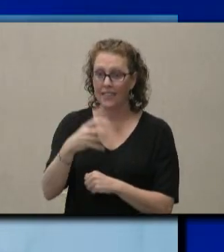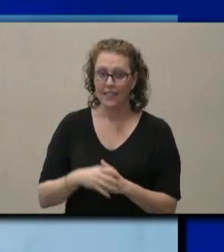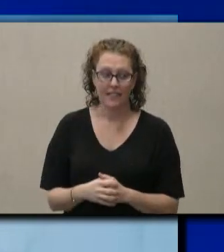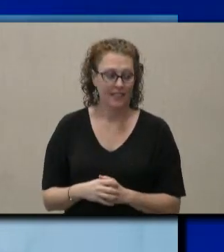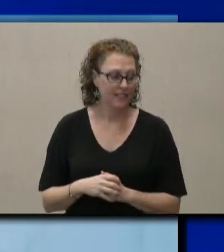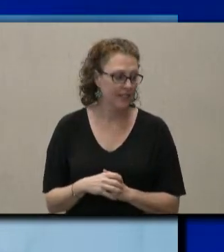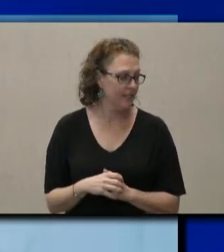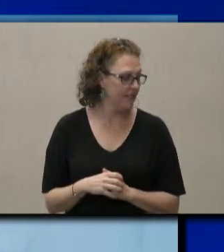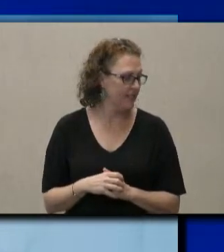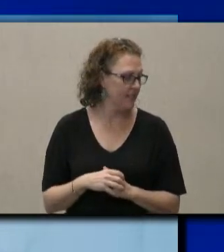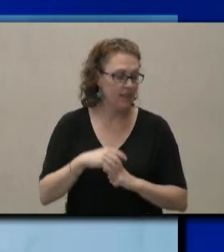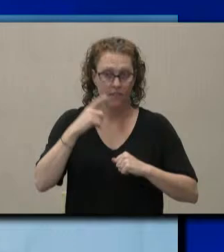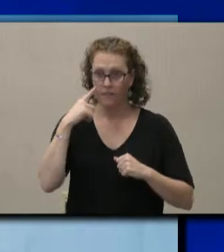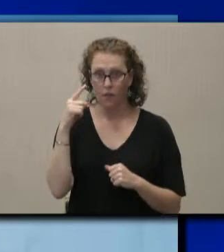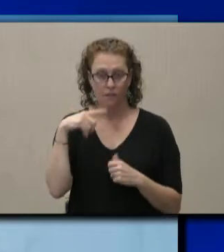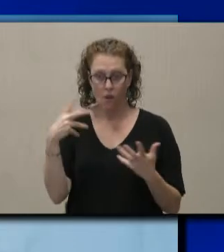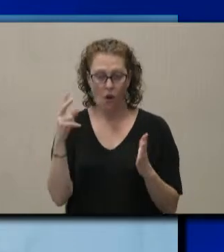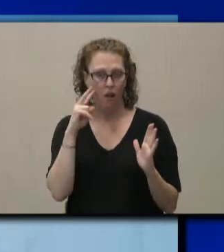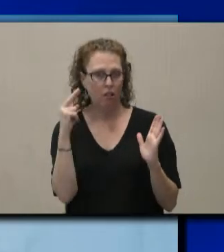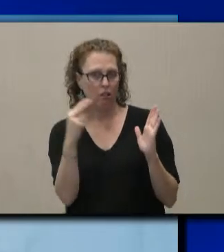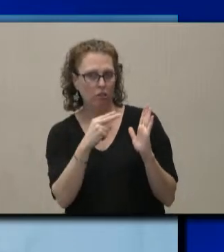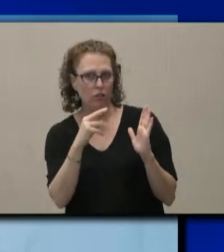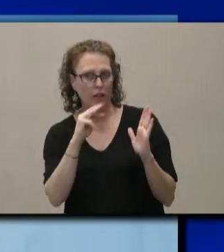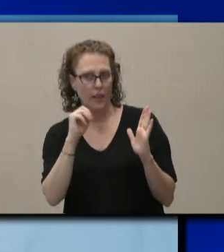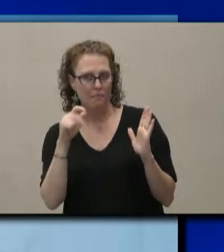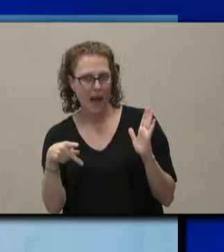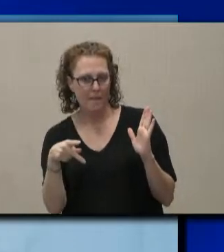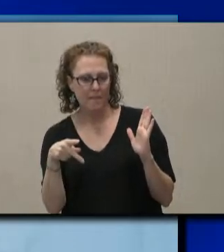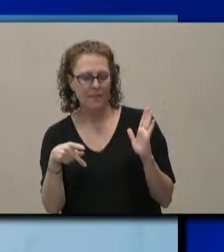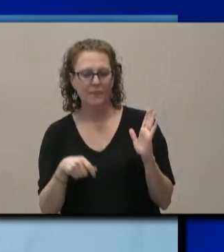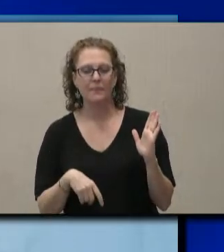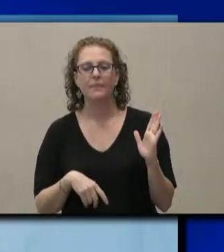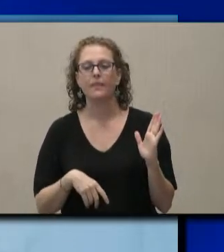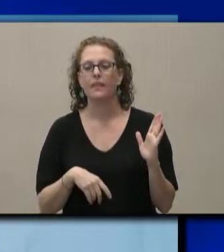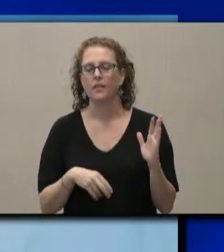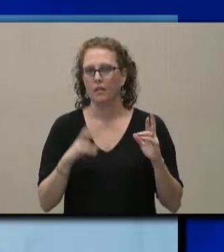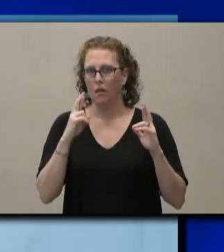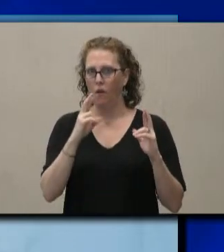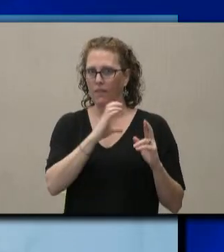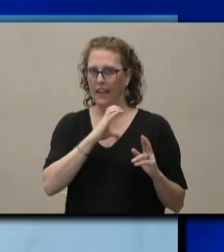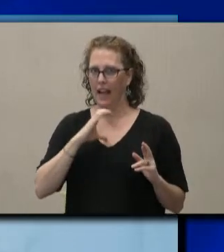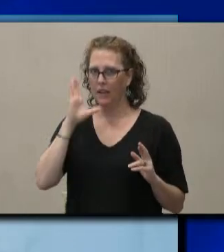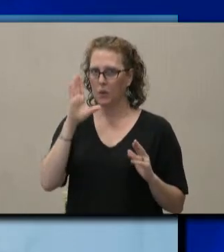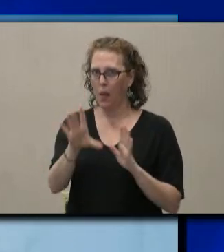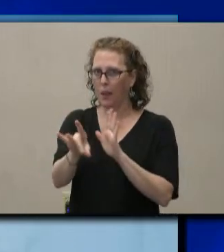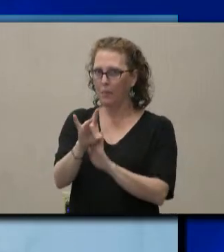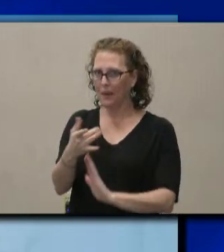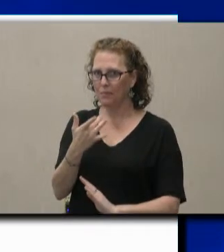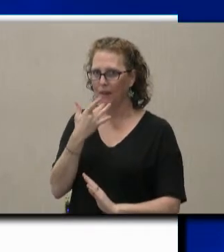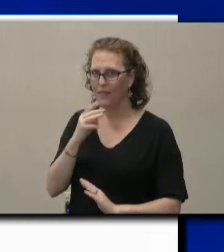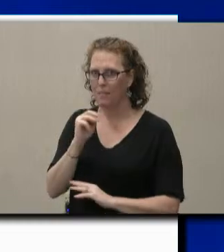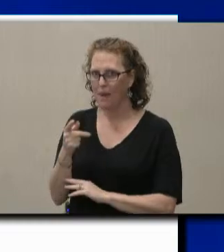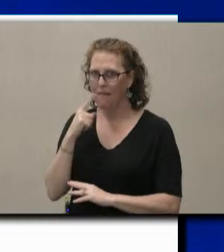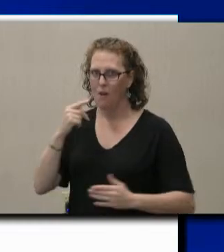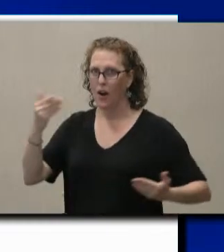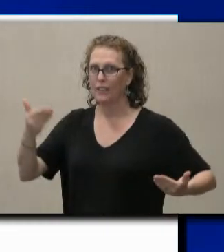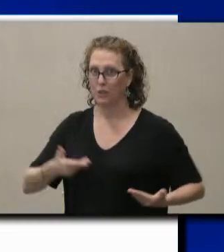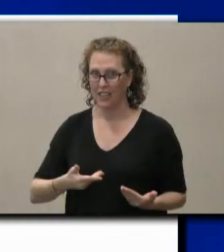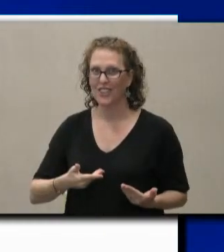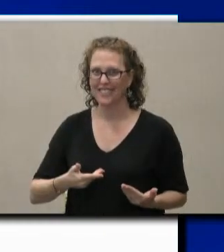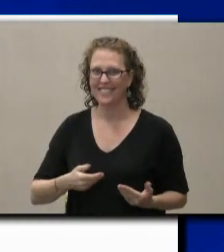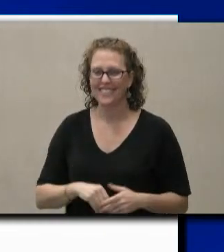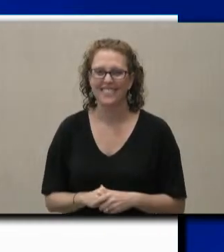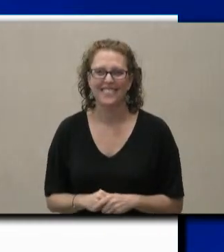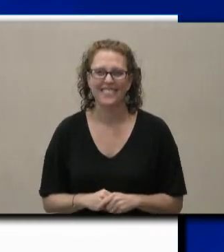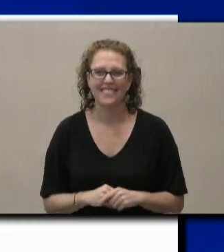to review the draft maps and hopefully for Council to select a preferred map for introduction.